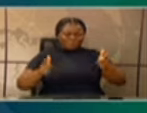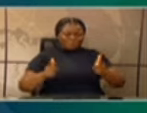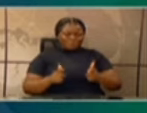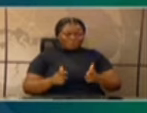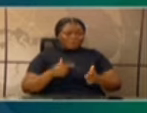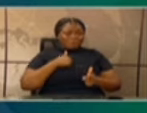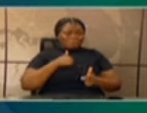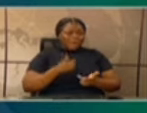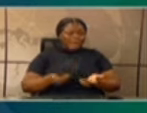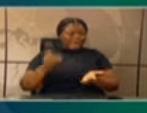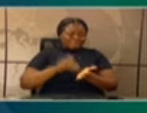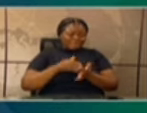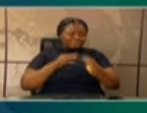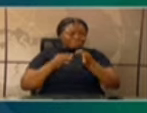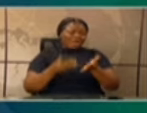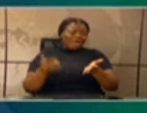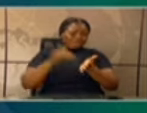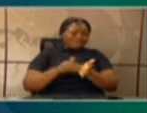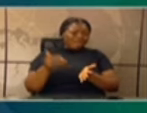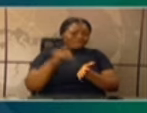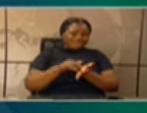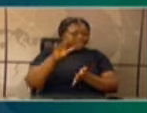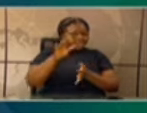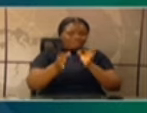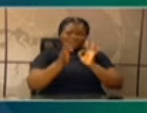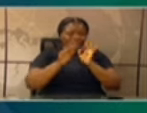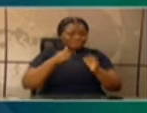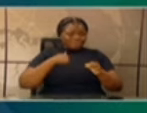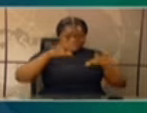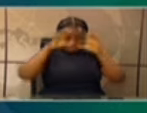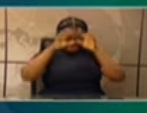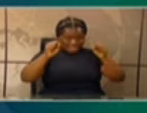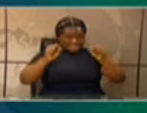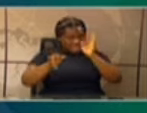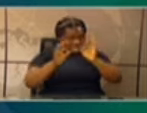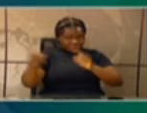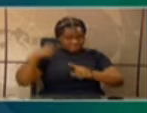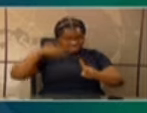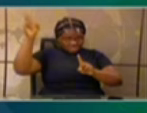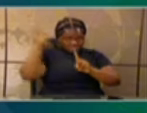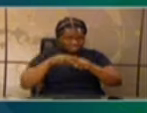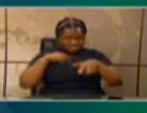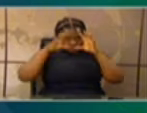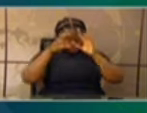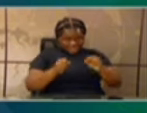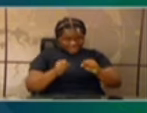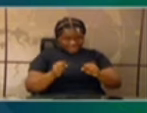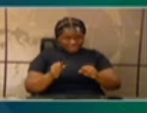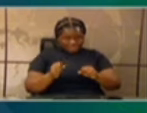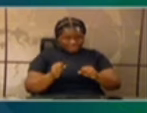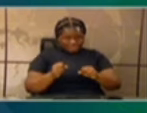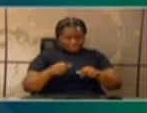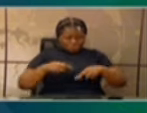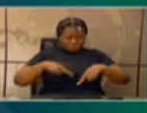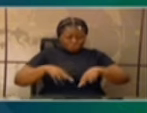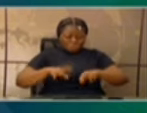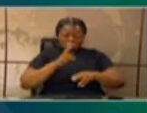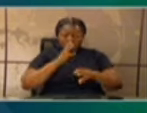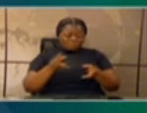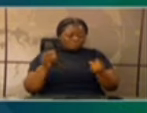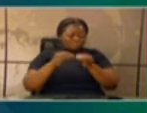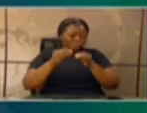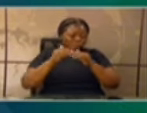again say, "Mimi ya Ghana man penia, e kwenye ya wogana ha. Sengvia mi ensechi ne